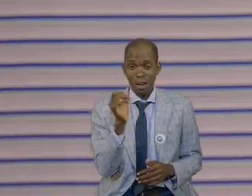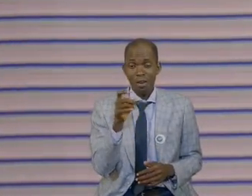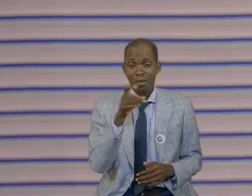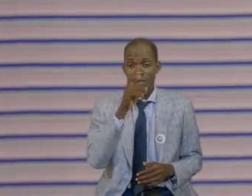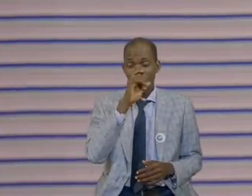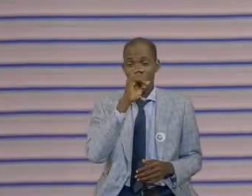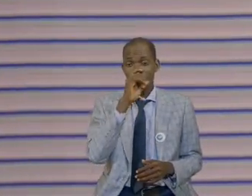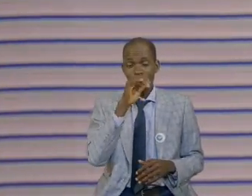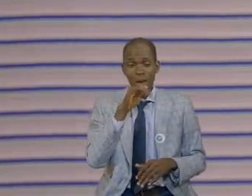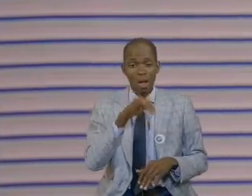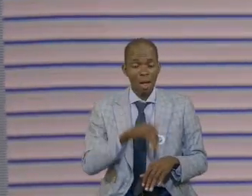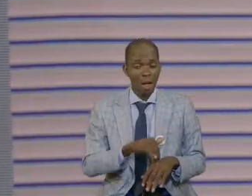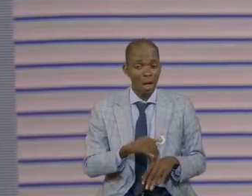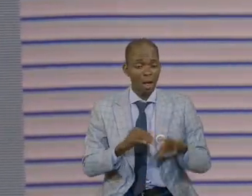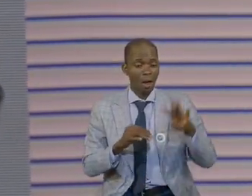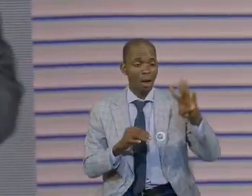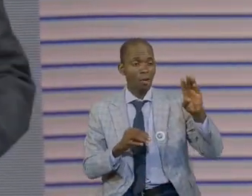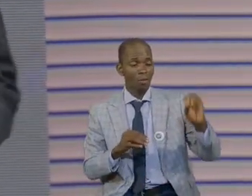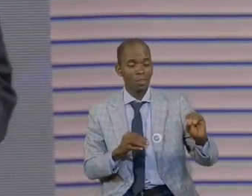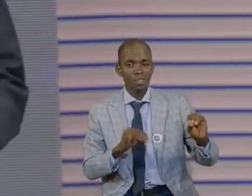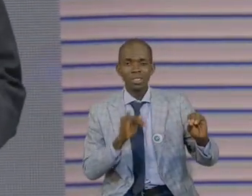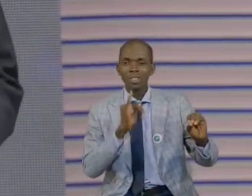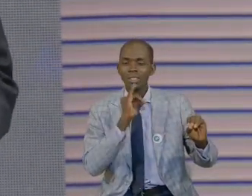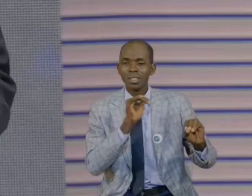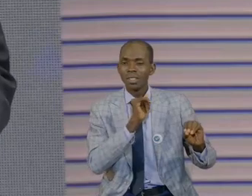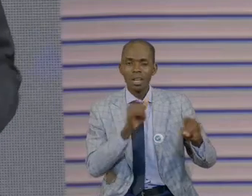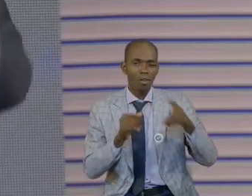a fool forever.